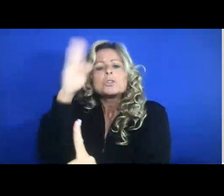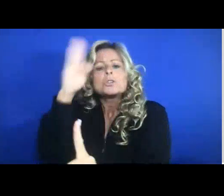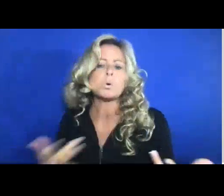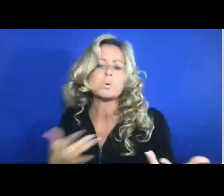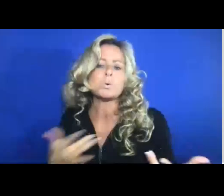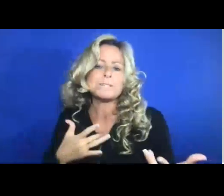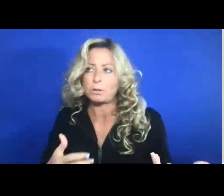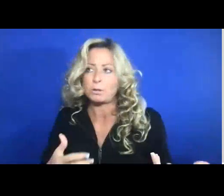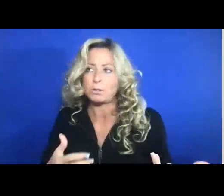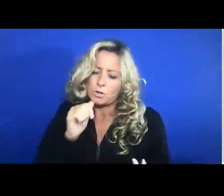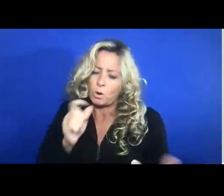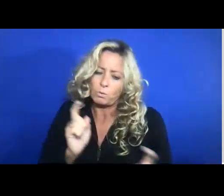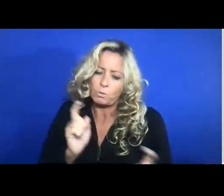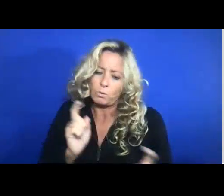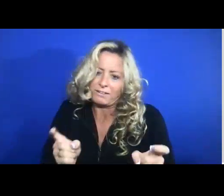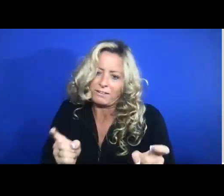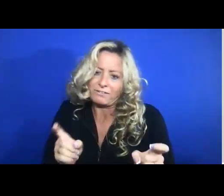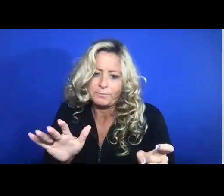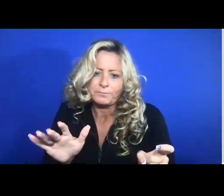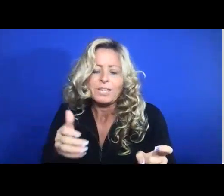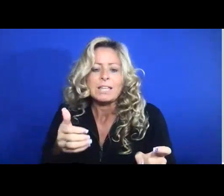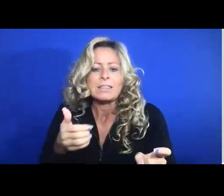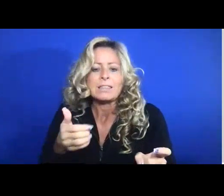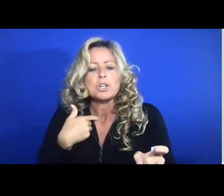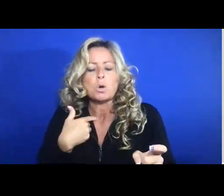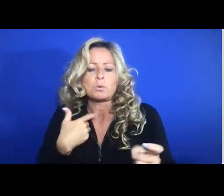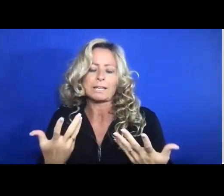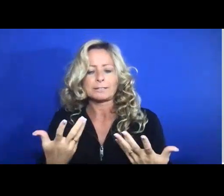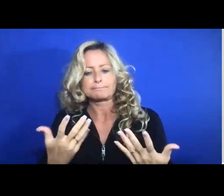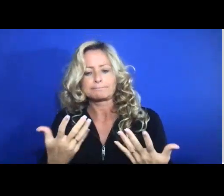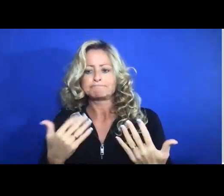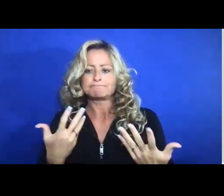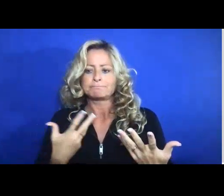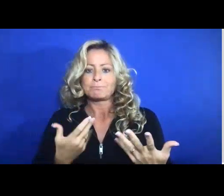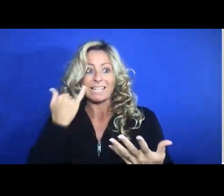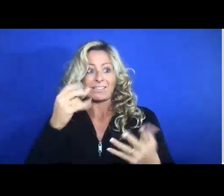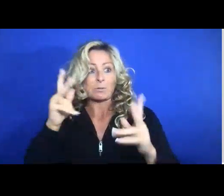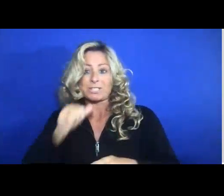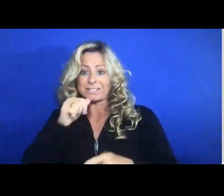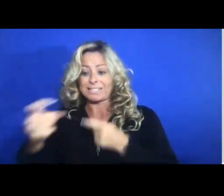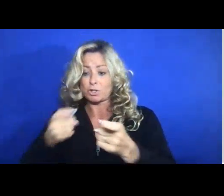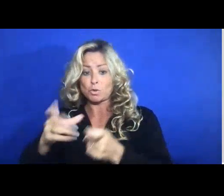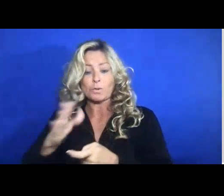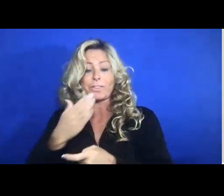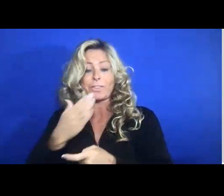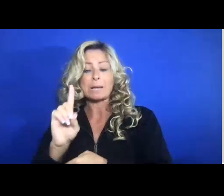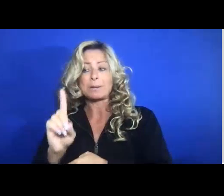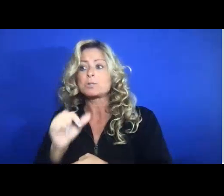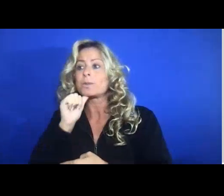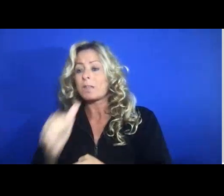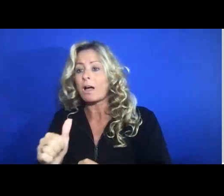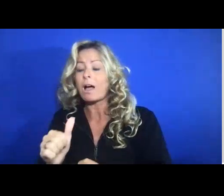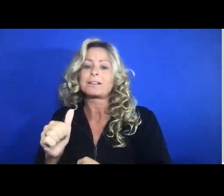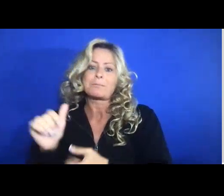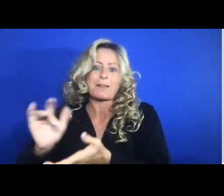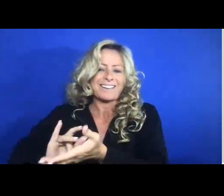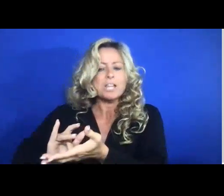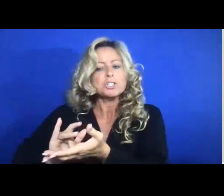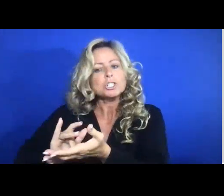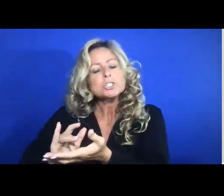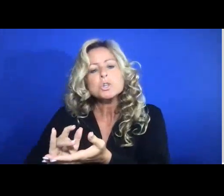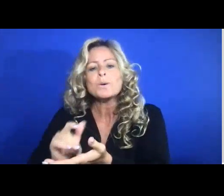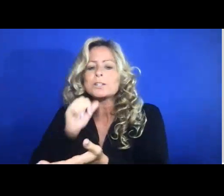we don't give this weight to it as somebody doesn't have their diabetes under control if they're on a medication, right? So we don't do